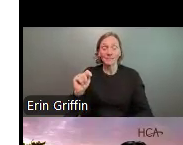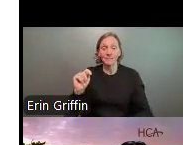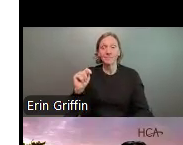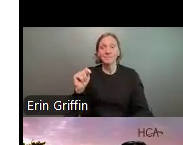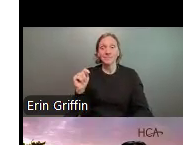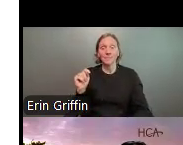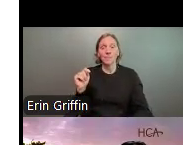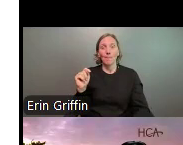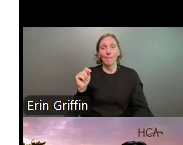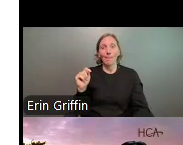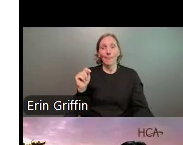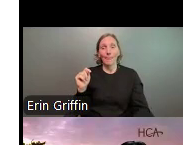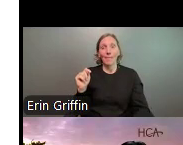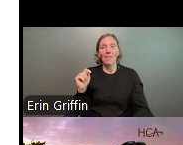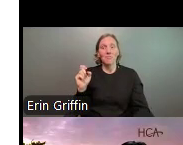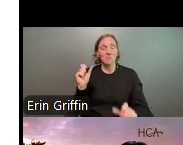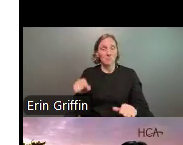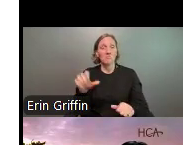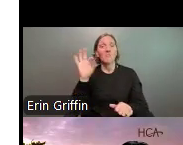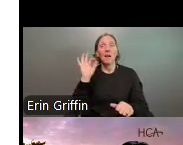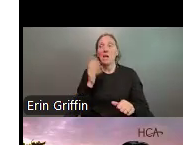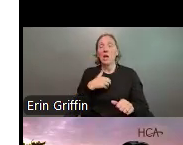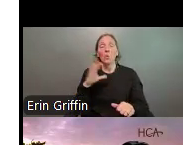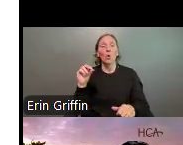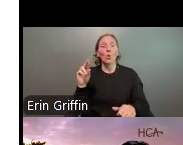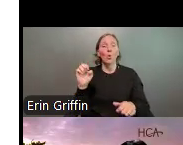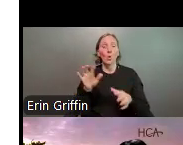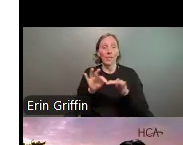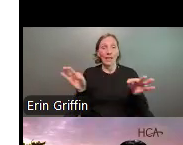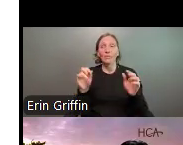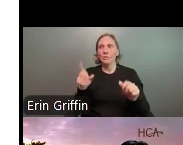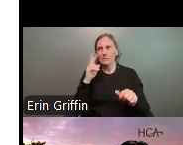many of our core languages, as you can see over there to the right. Next slide.